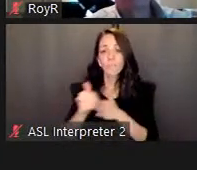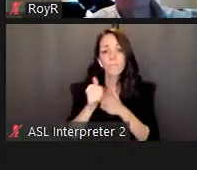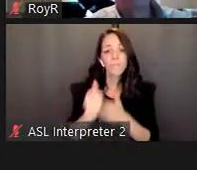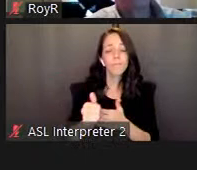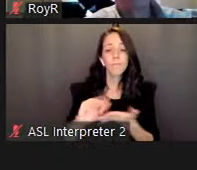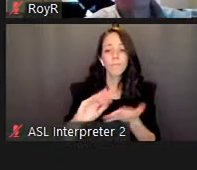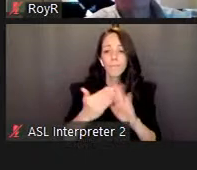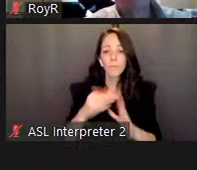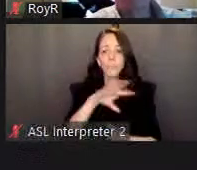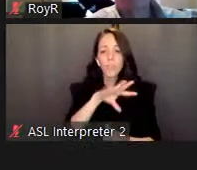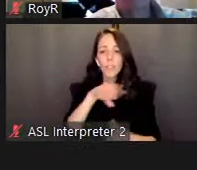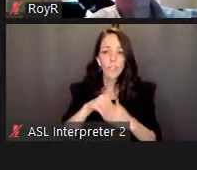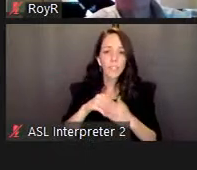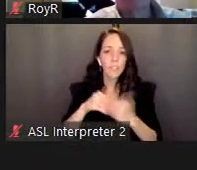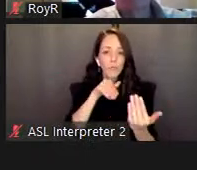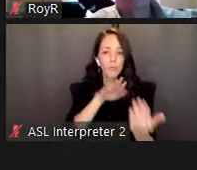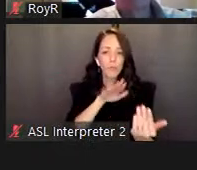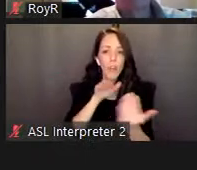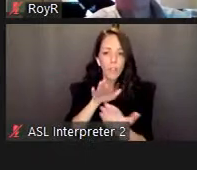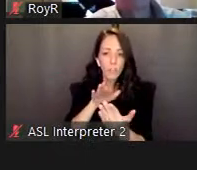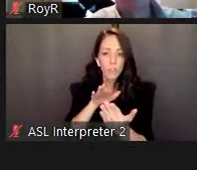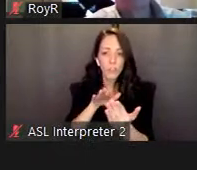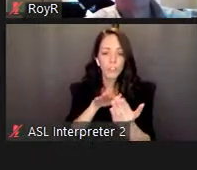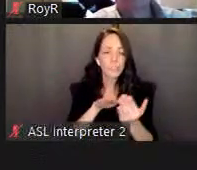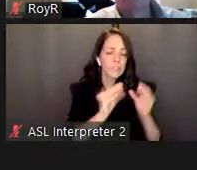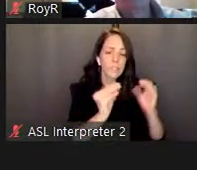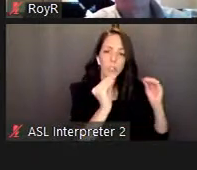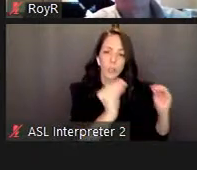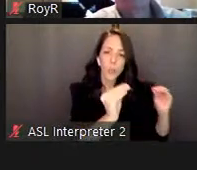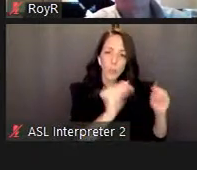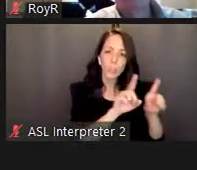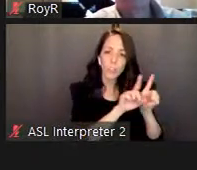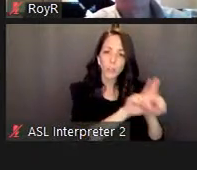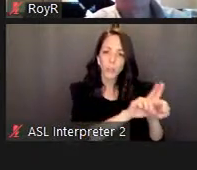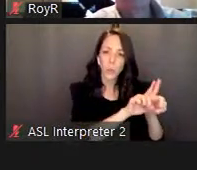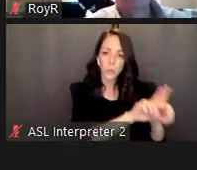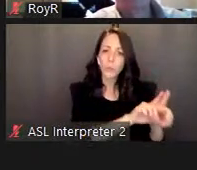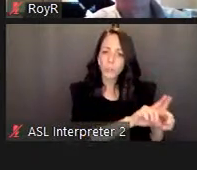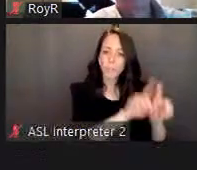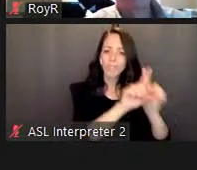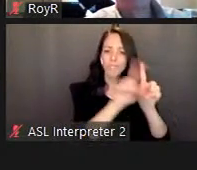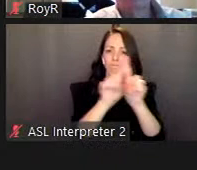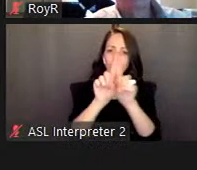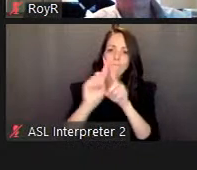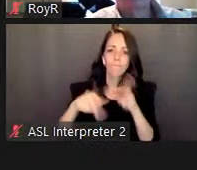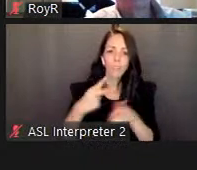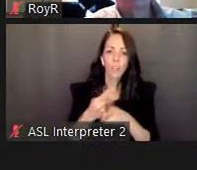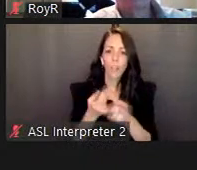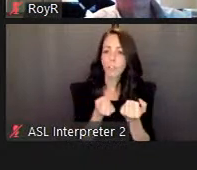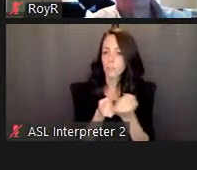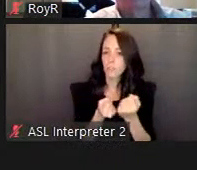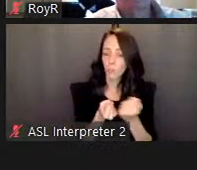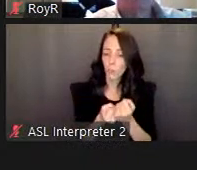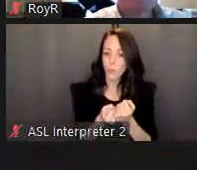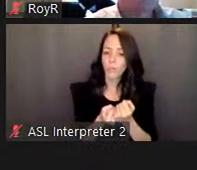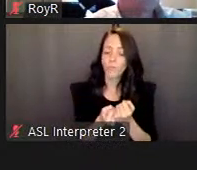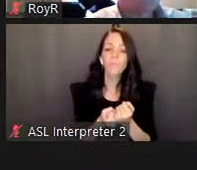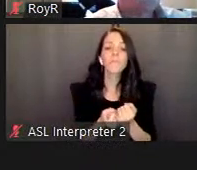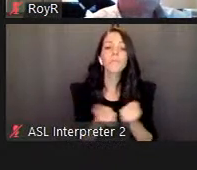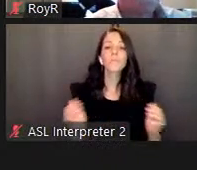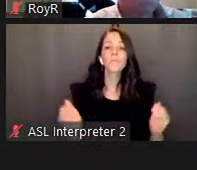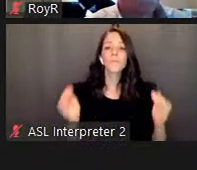coaching, outreach materials, participant stipends, and other related support. We're also holding